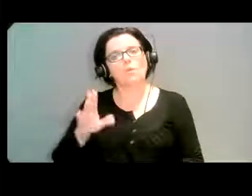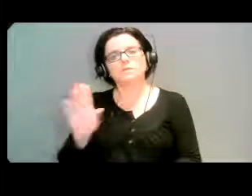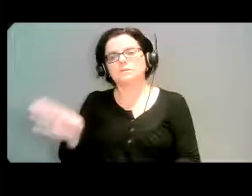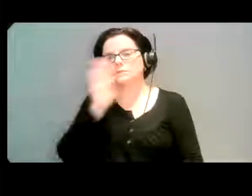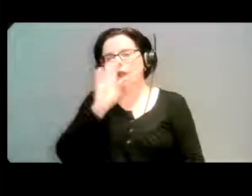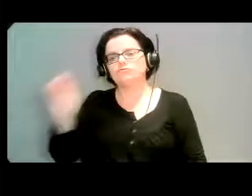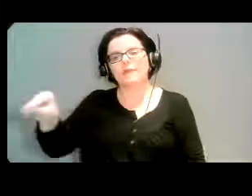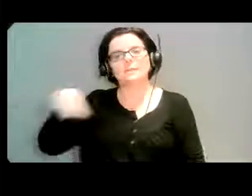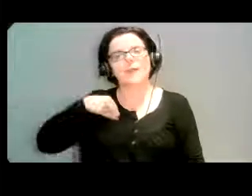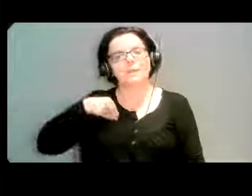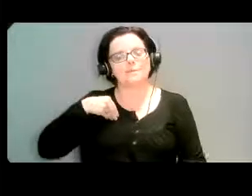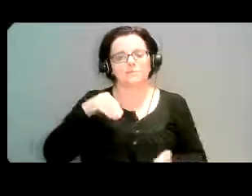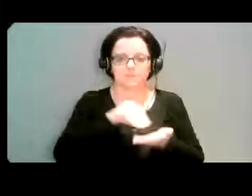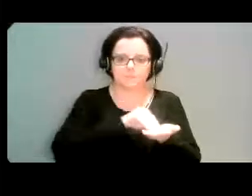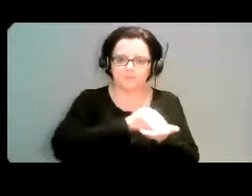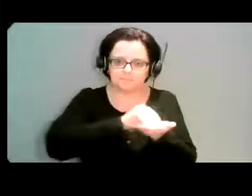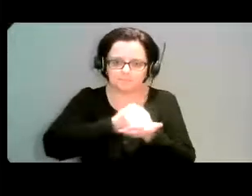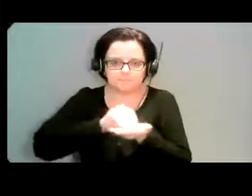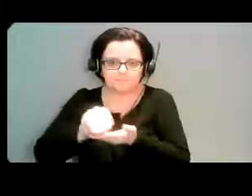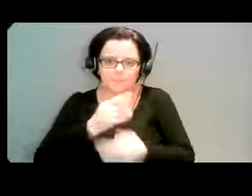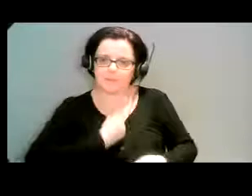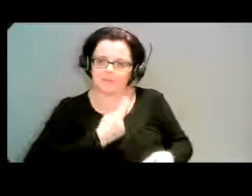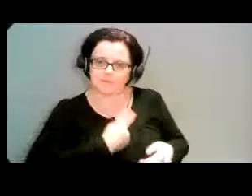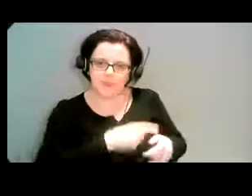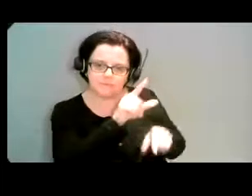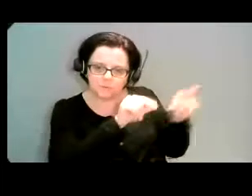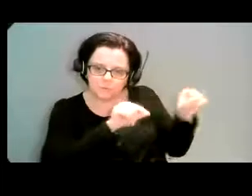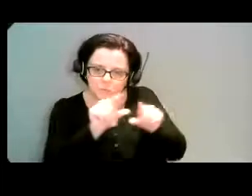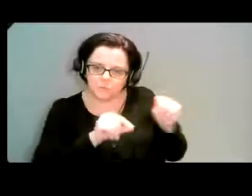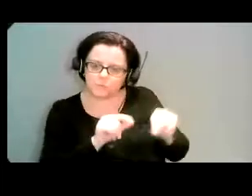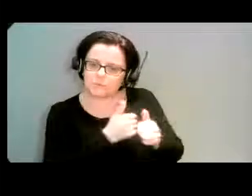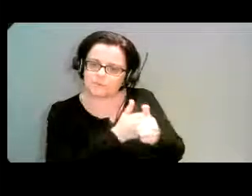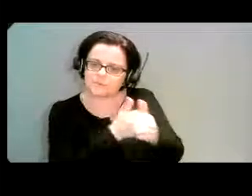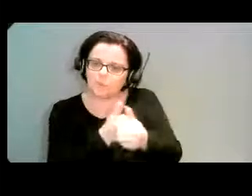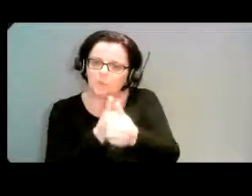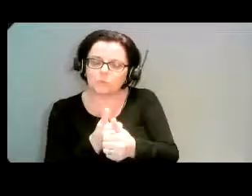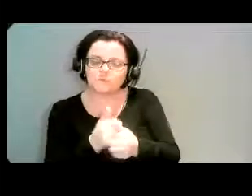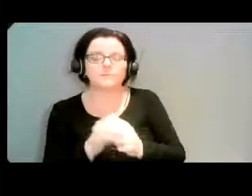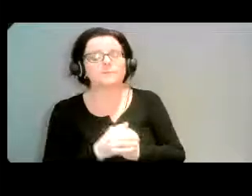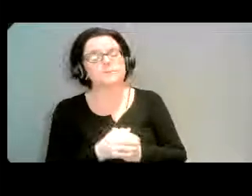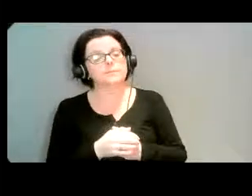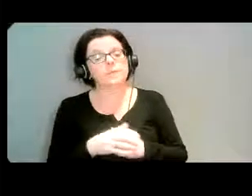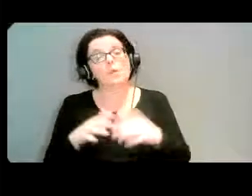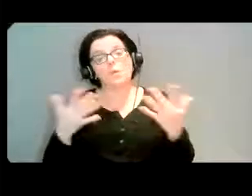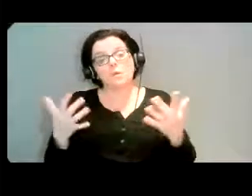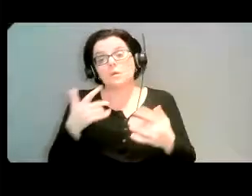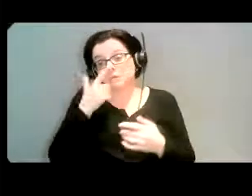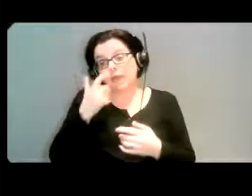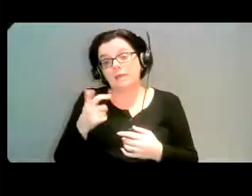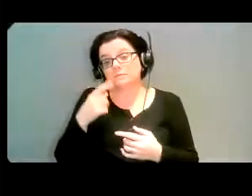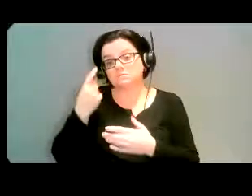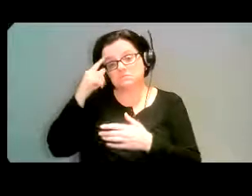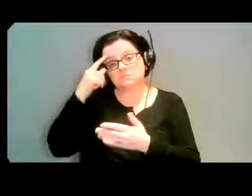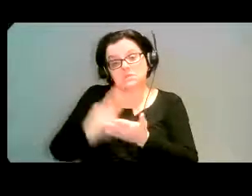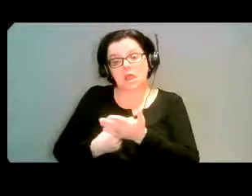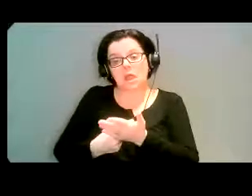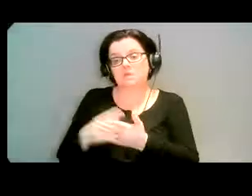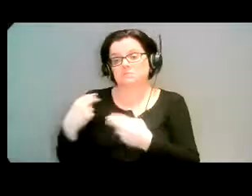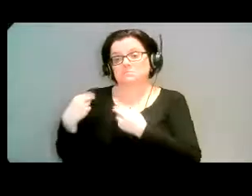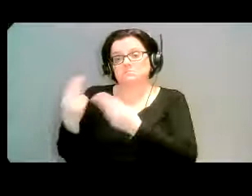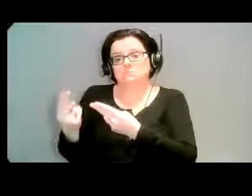or you can also decide that local authority should do that, or you can choose what support